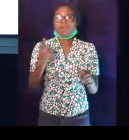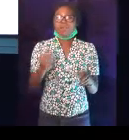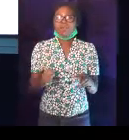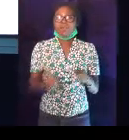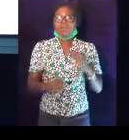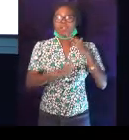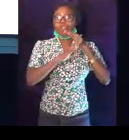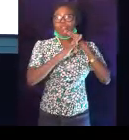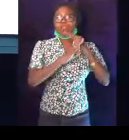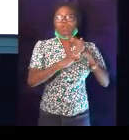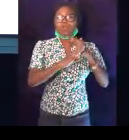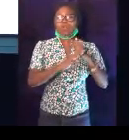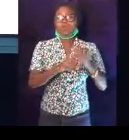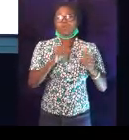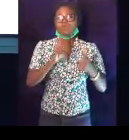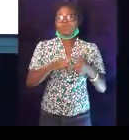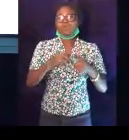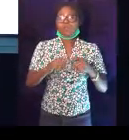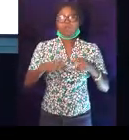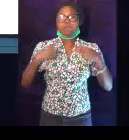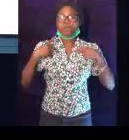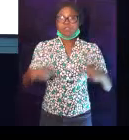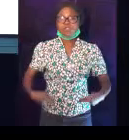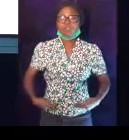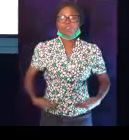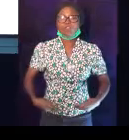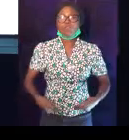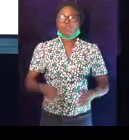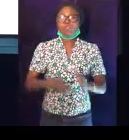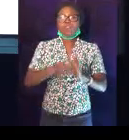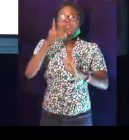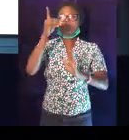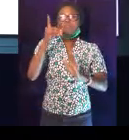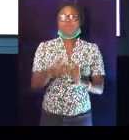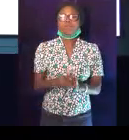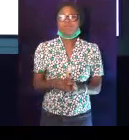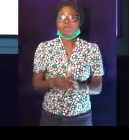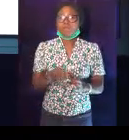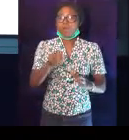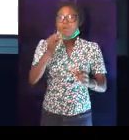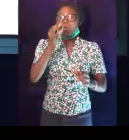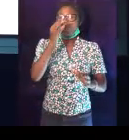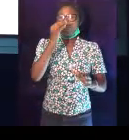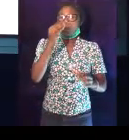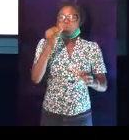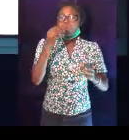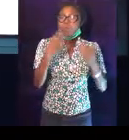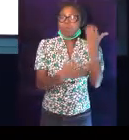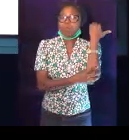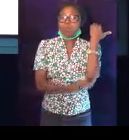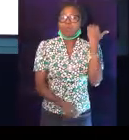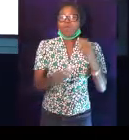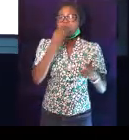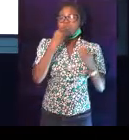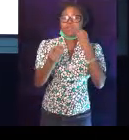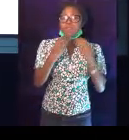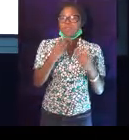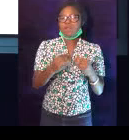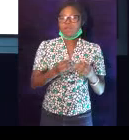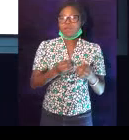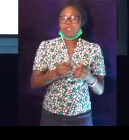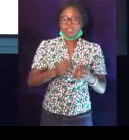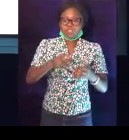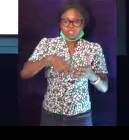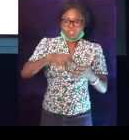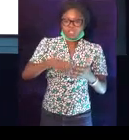Answers. The obstacles to physical development, heredity, unhygienic environment, sex, poor feeding. Check and